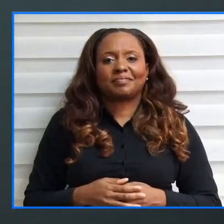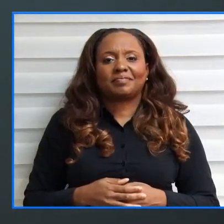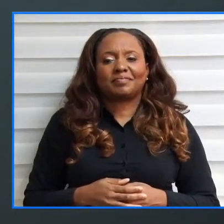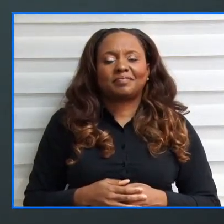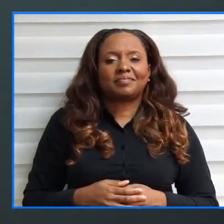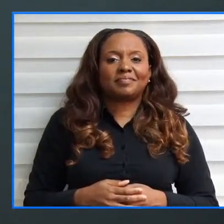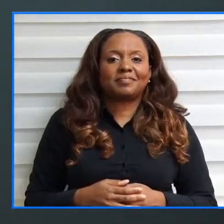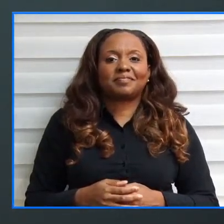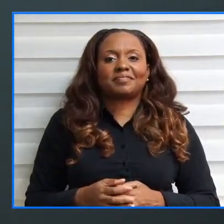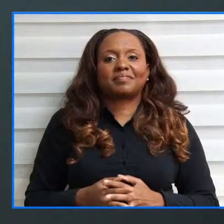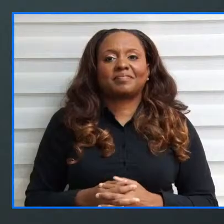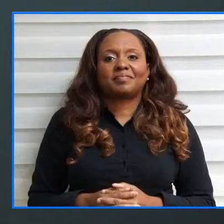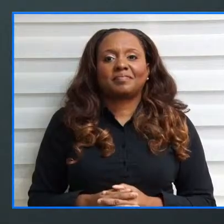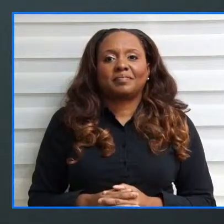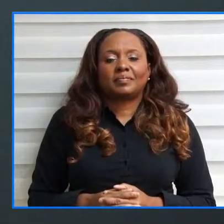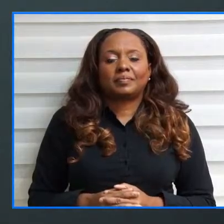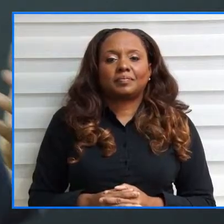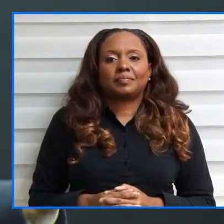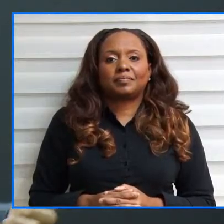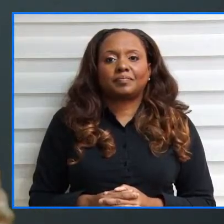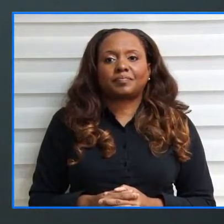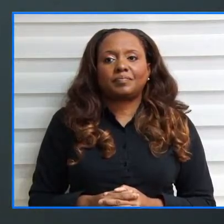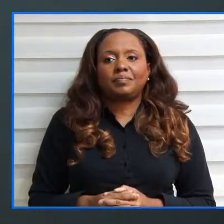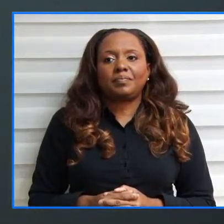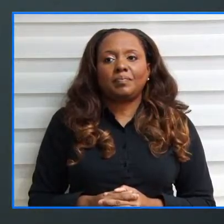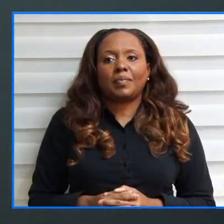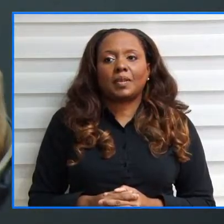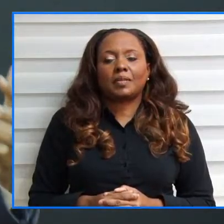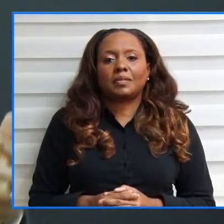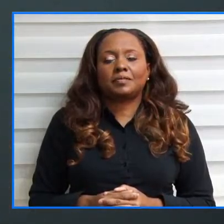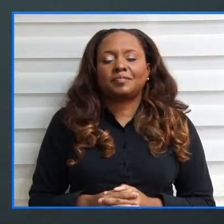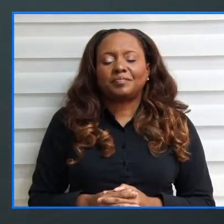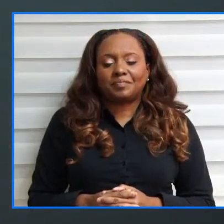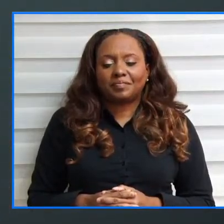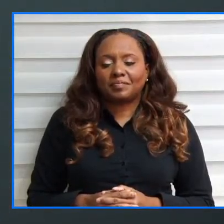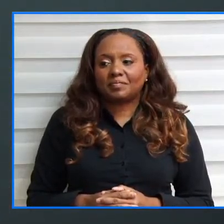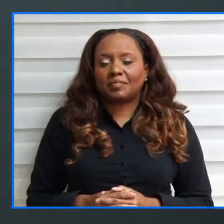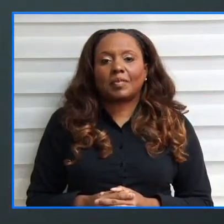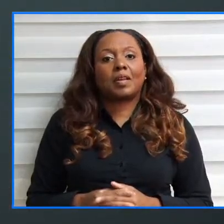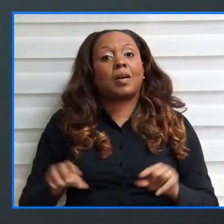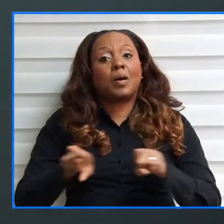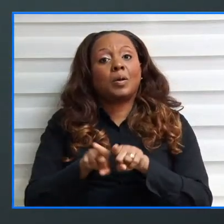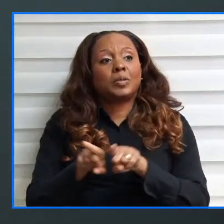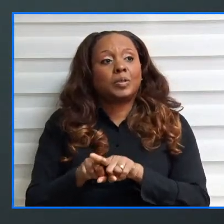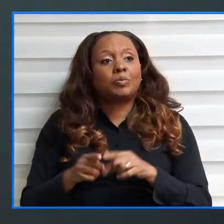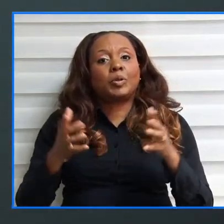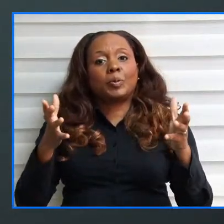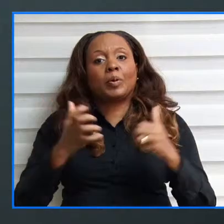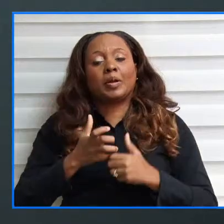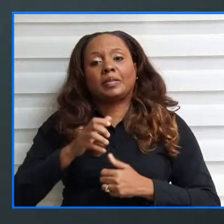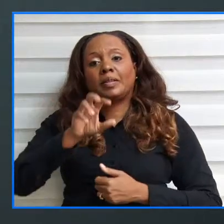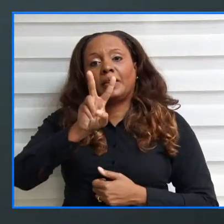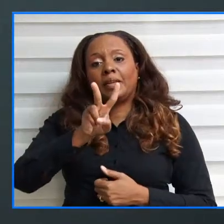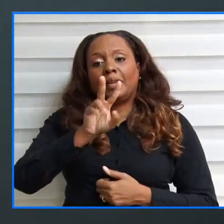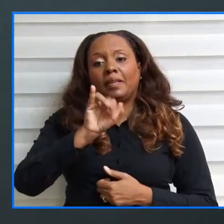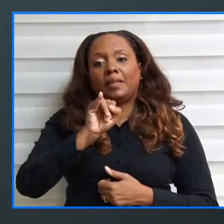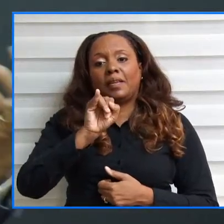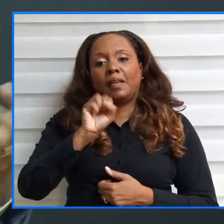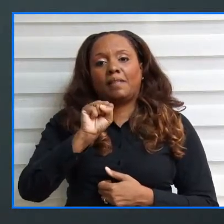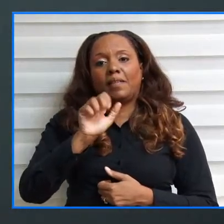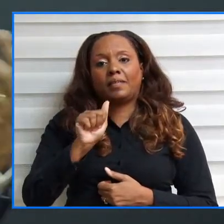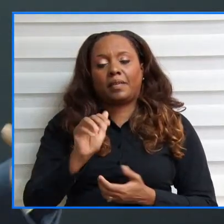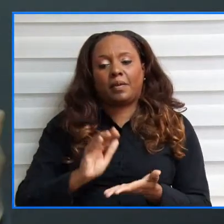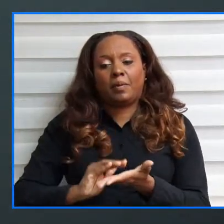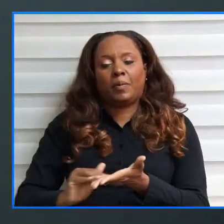particular, and the visa waivers, and so that, you know, we make it easy for people